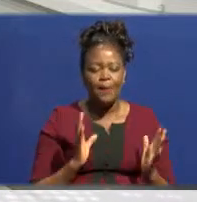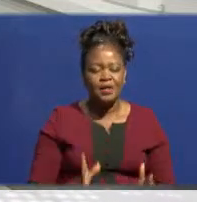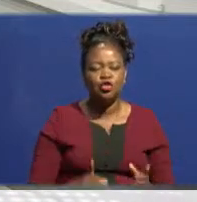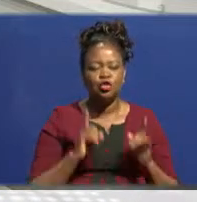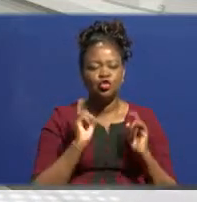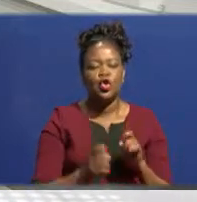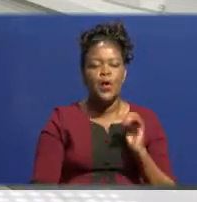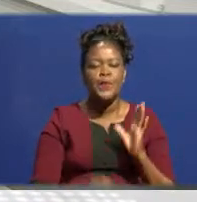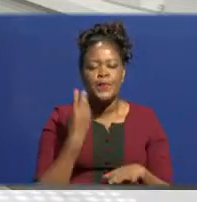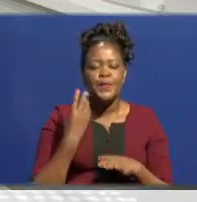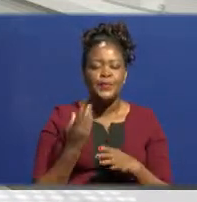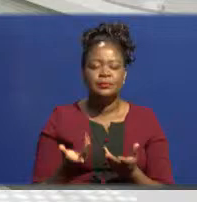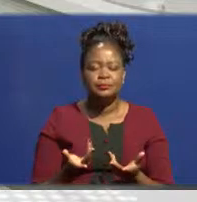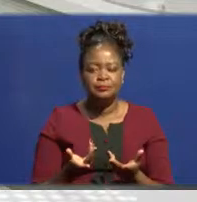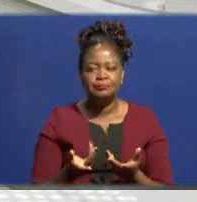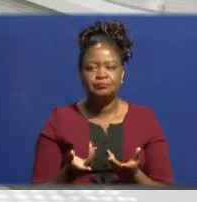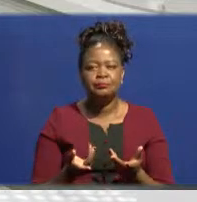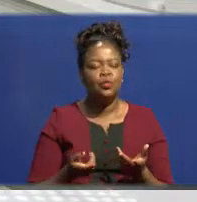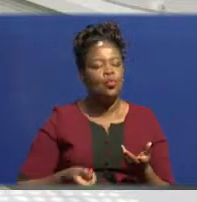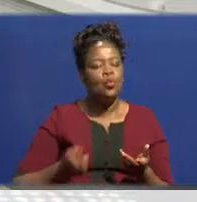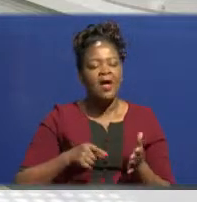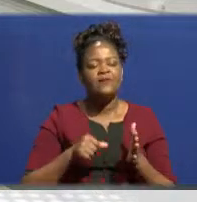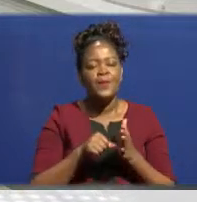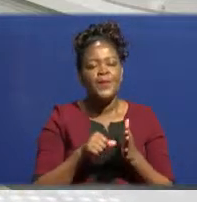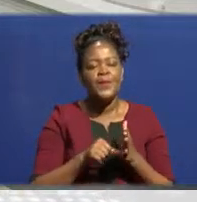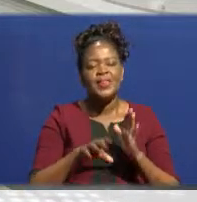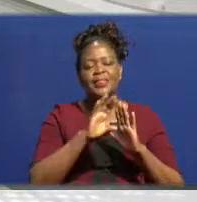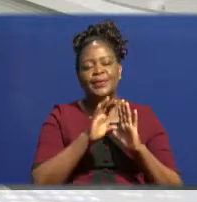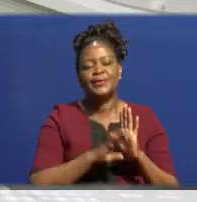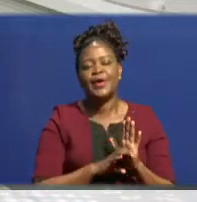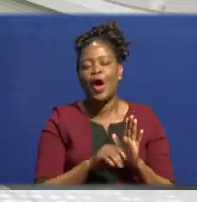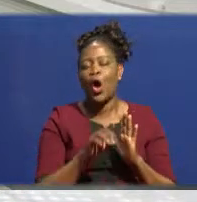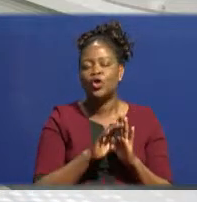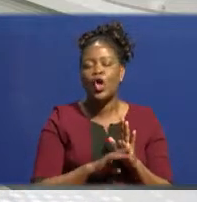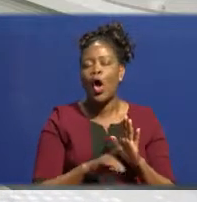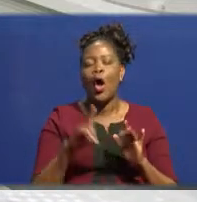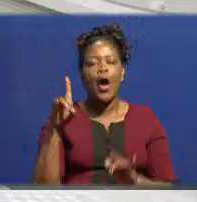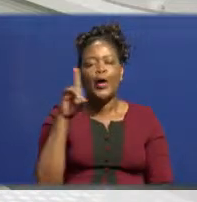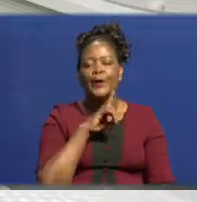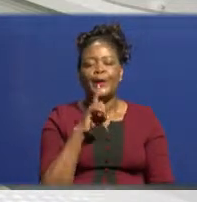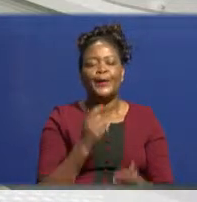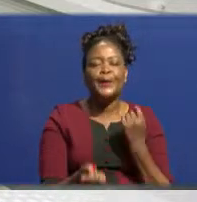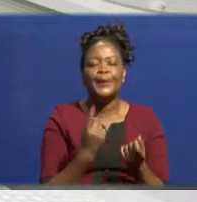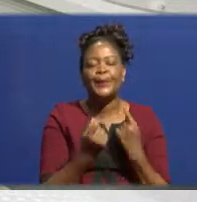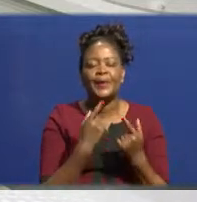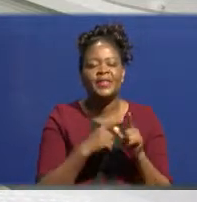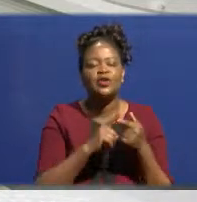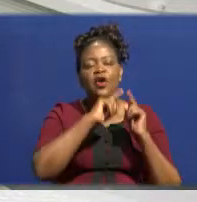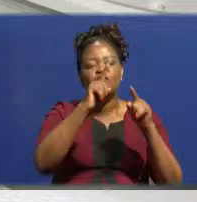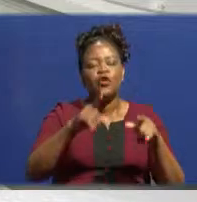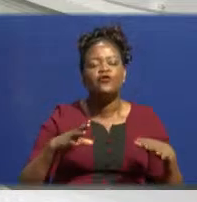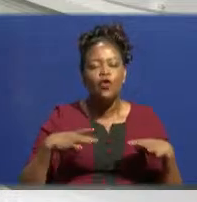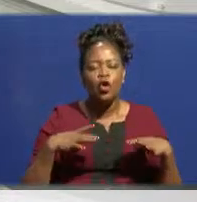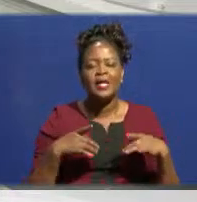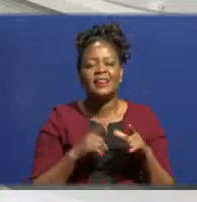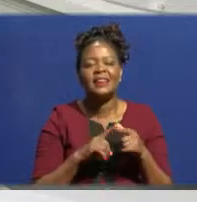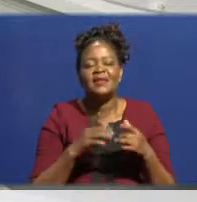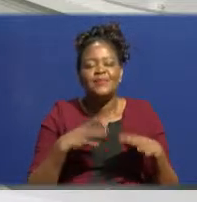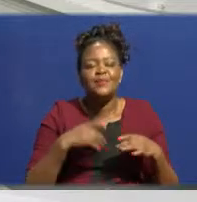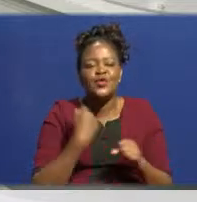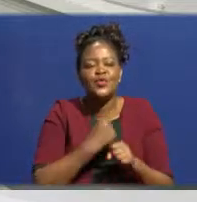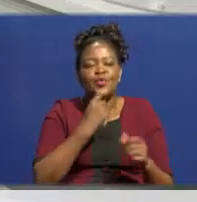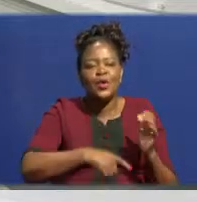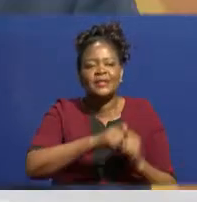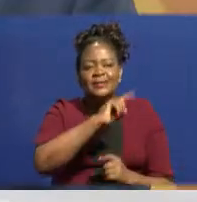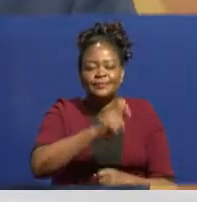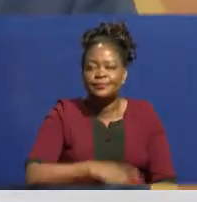should be constituted. We are in a constitutional crisis. You guys have gone for recess. What do we do? What does Wanjiko do now? Actually, we